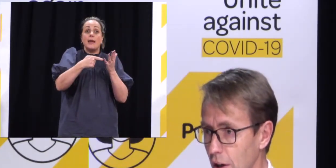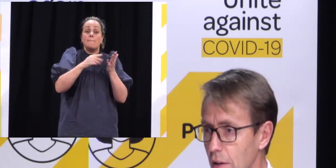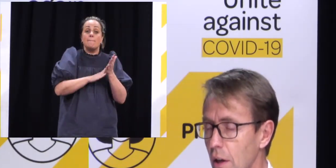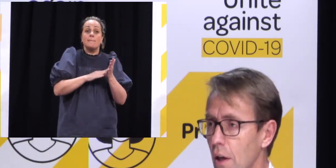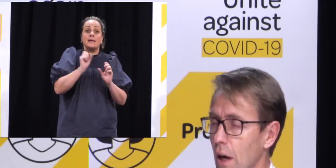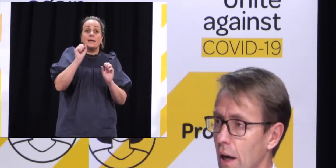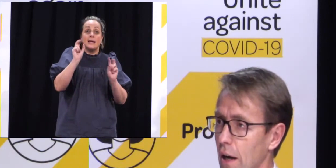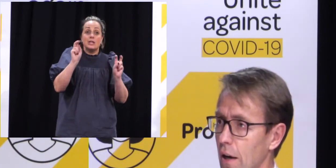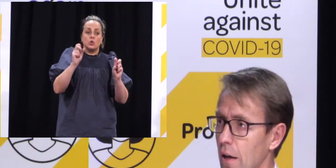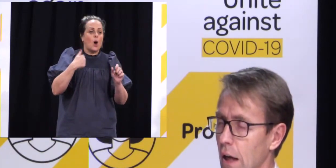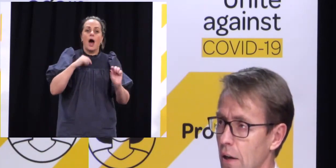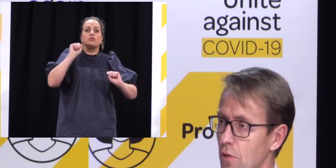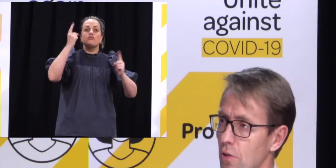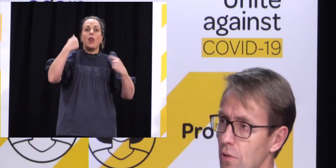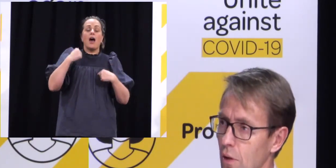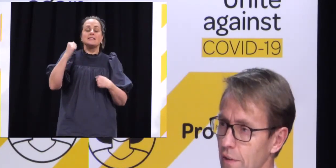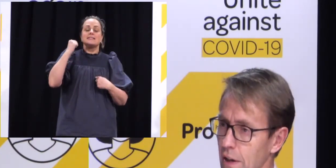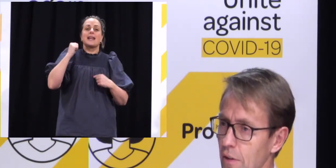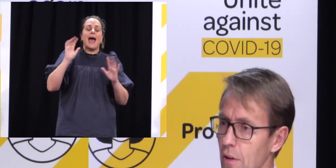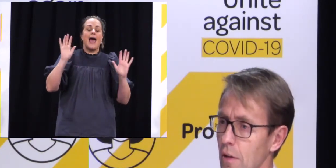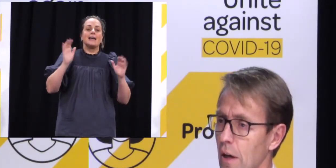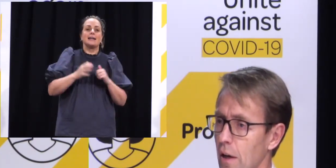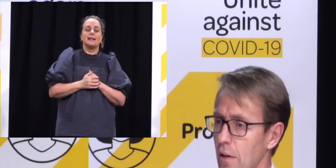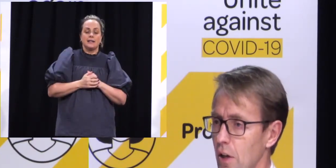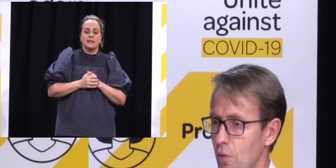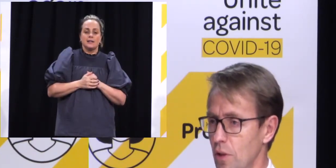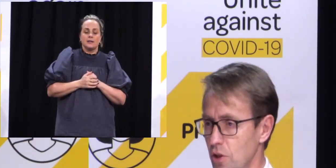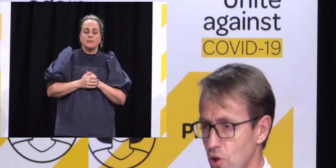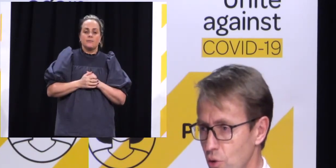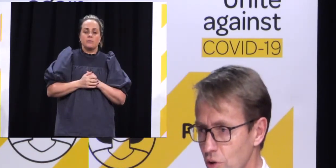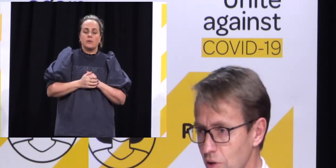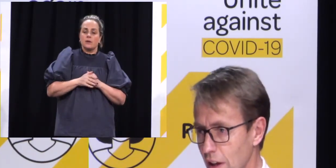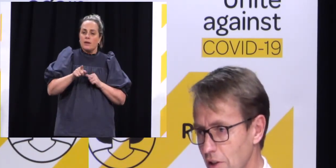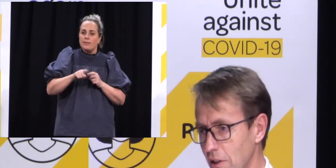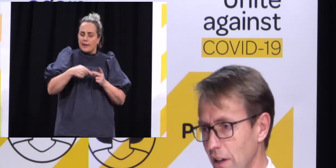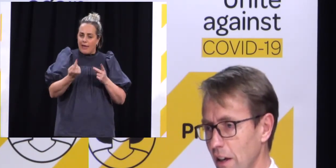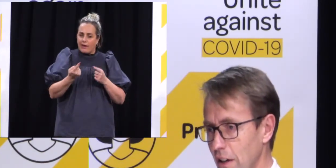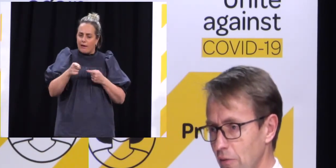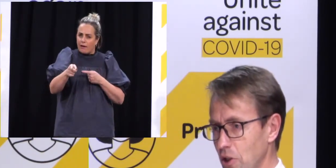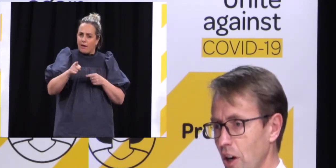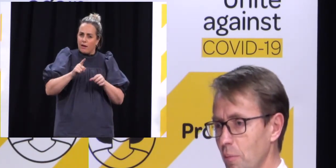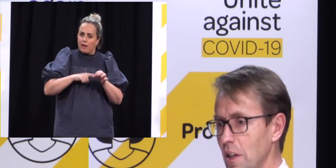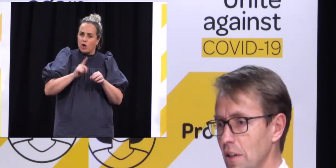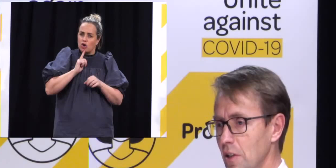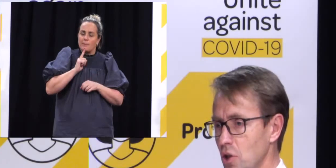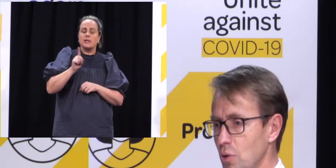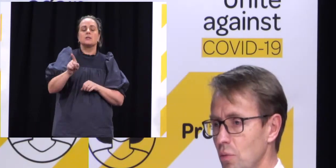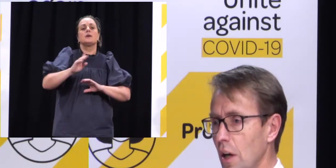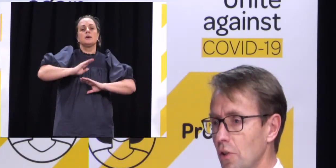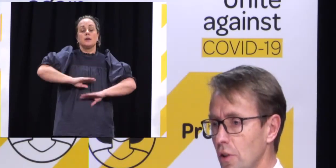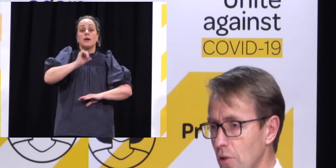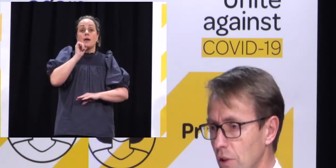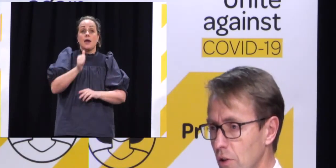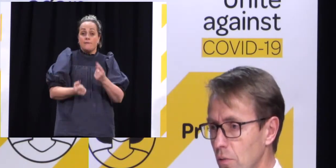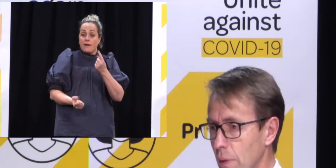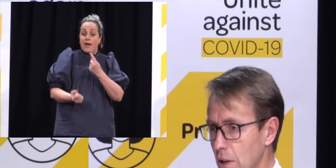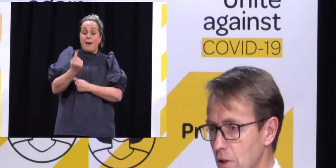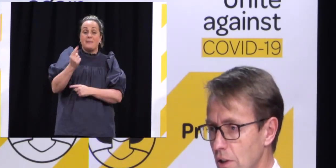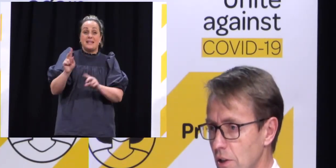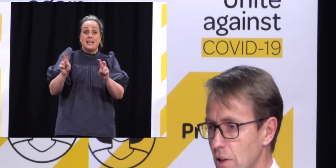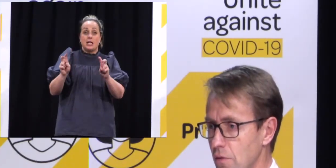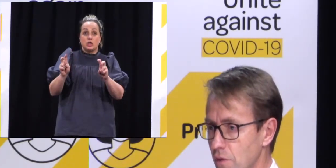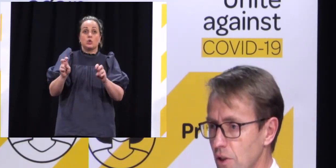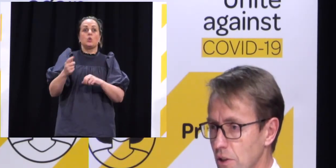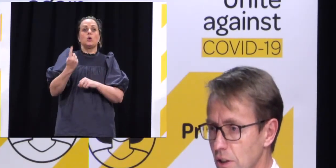per se, and on the other, rest assured that every time we get an issue arise in a single